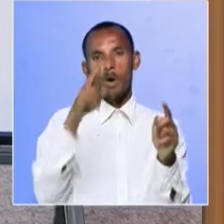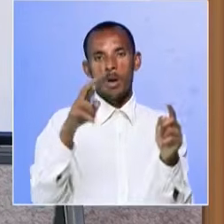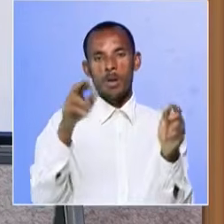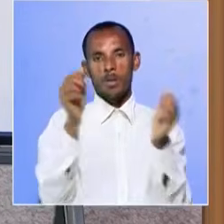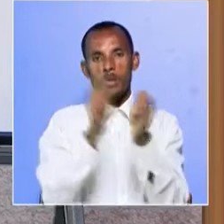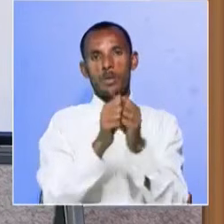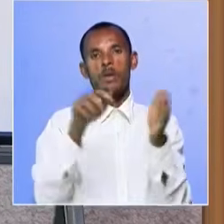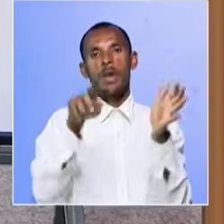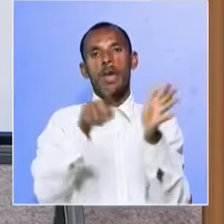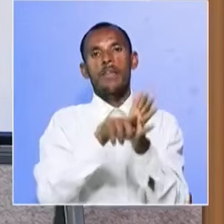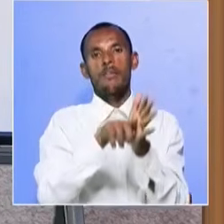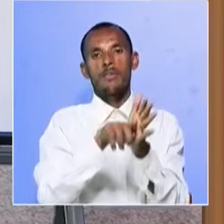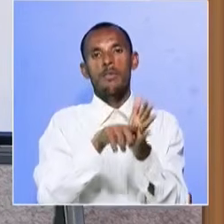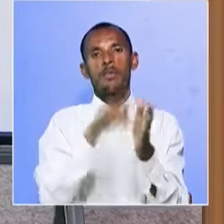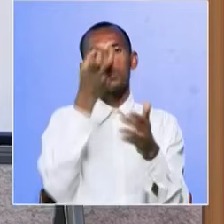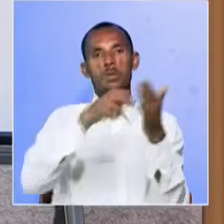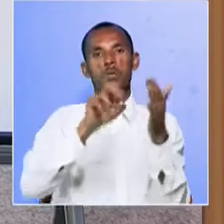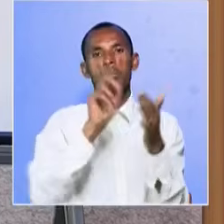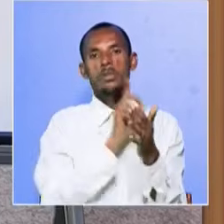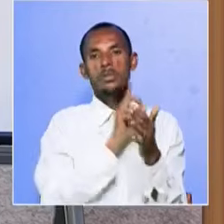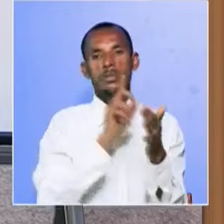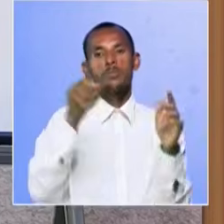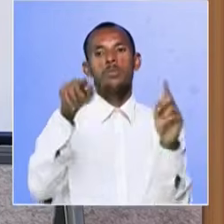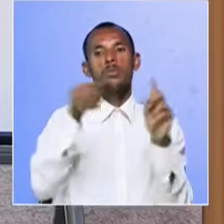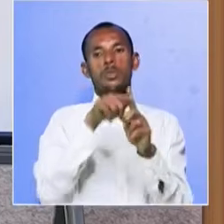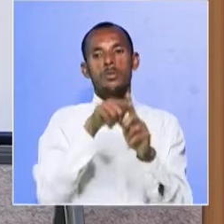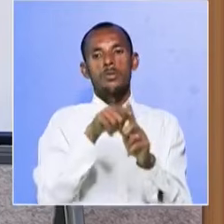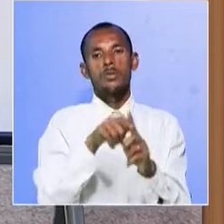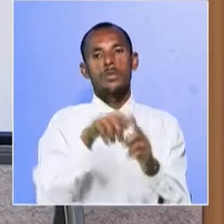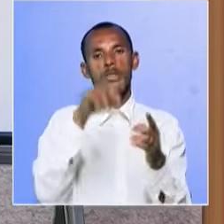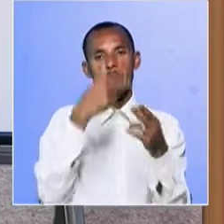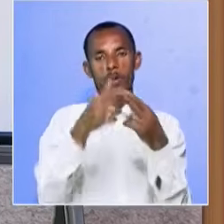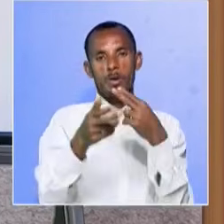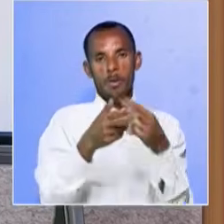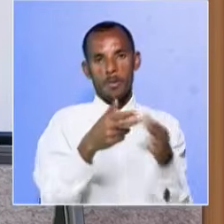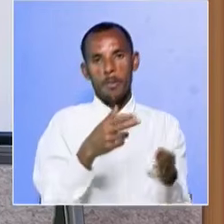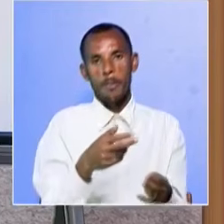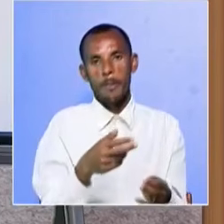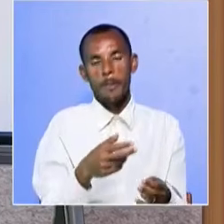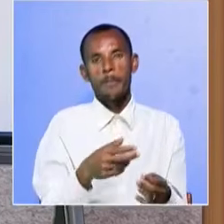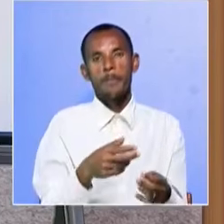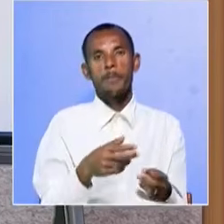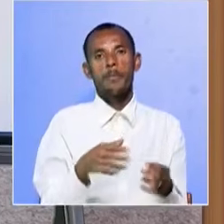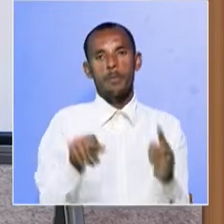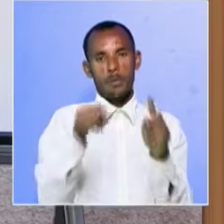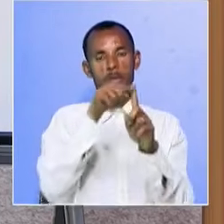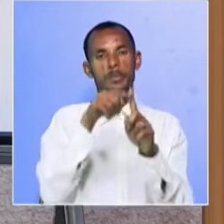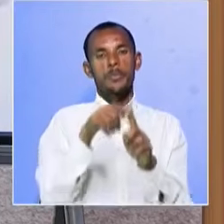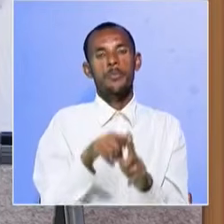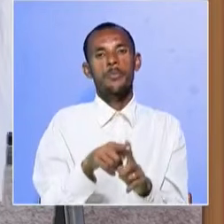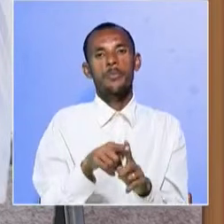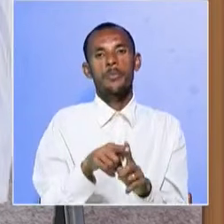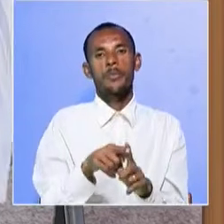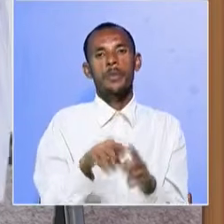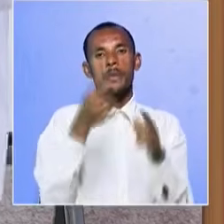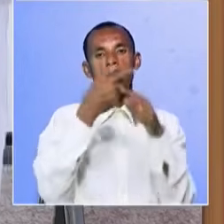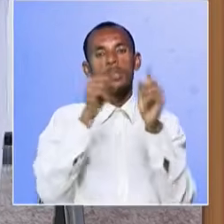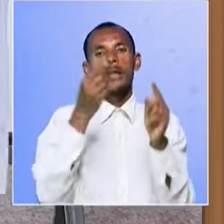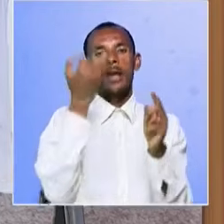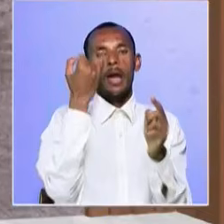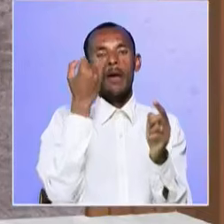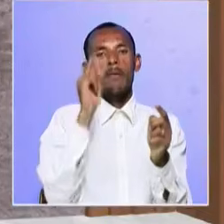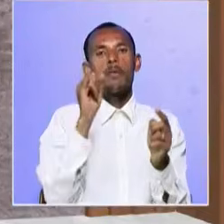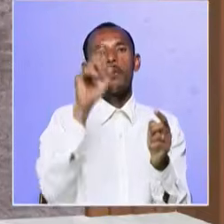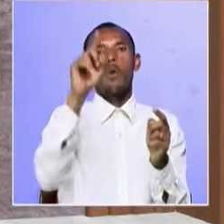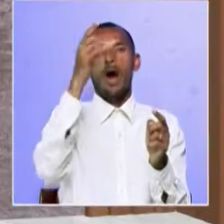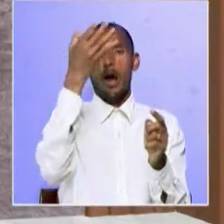of them are negative, the product of the two rational numbers will be positive. But if